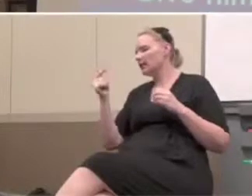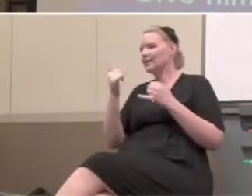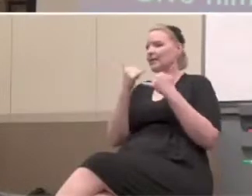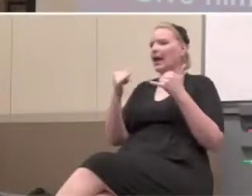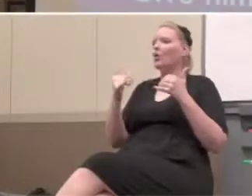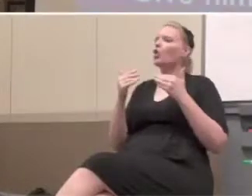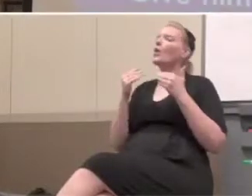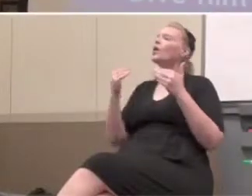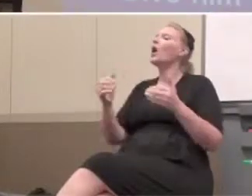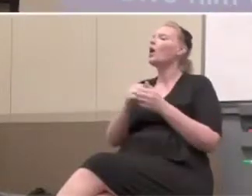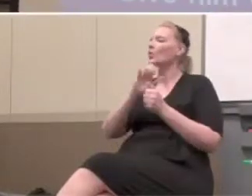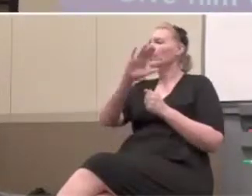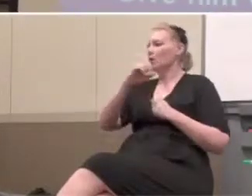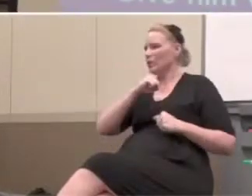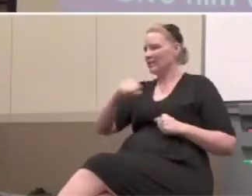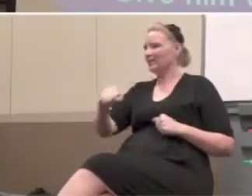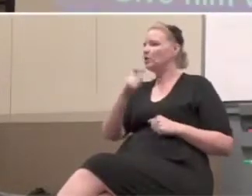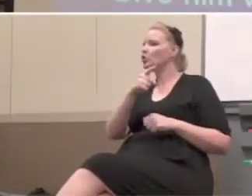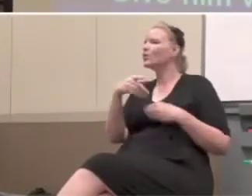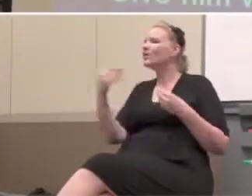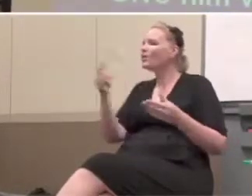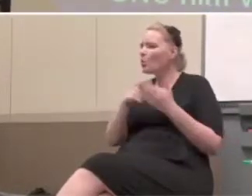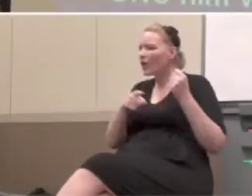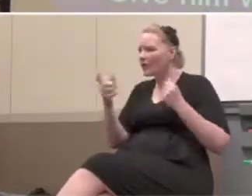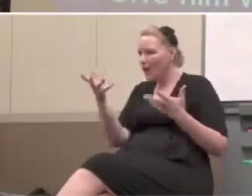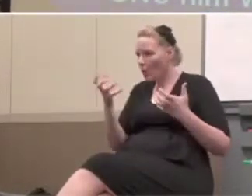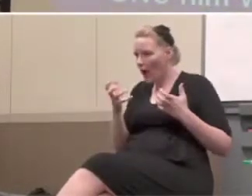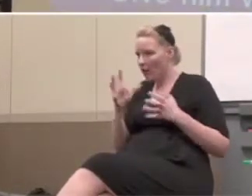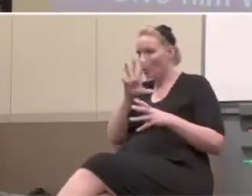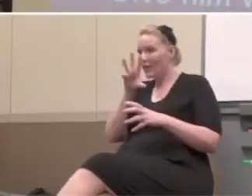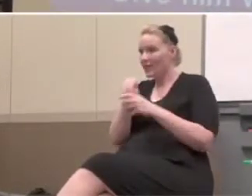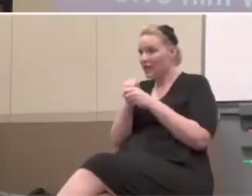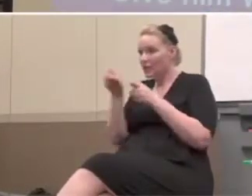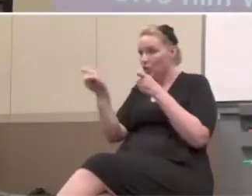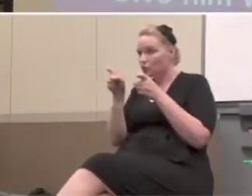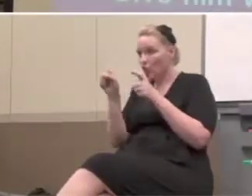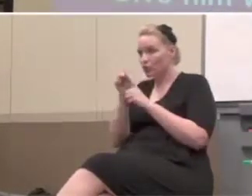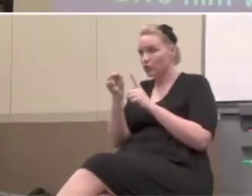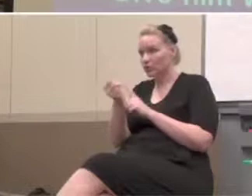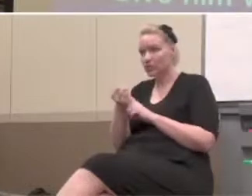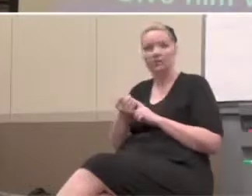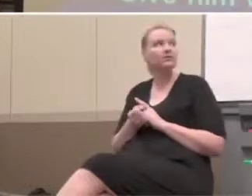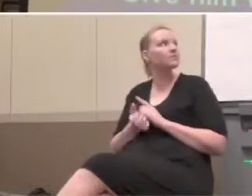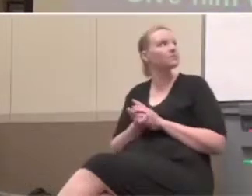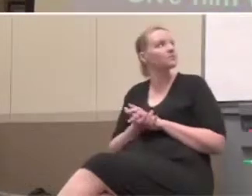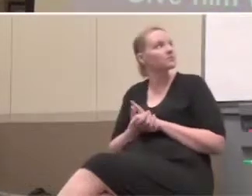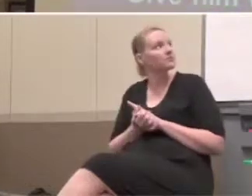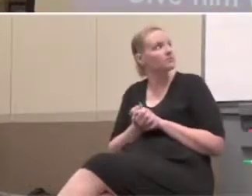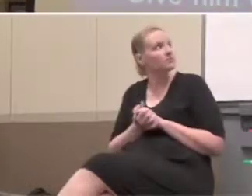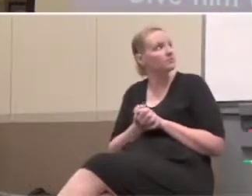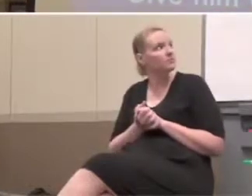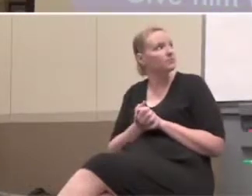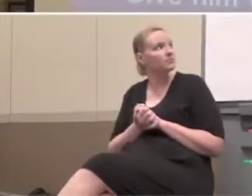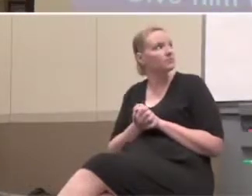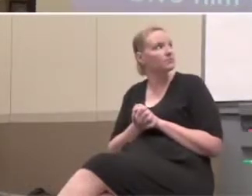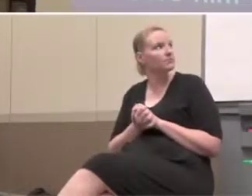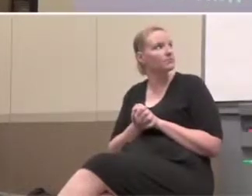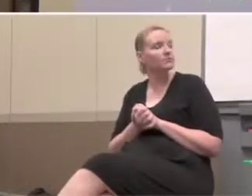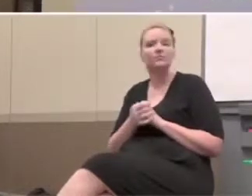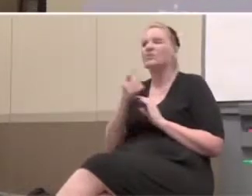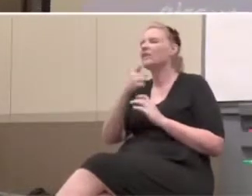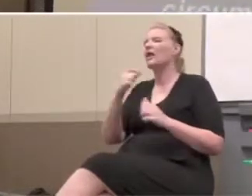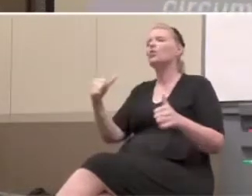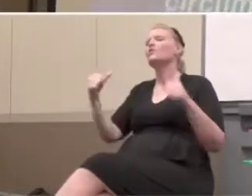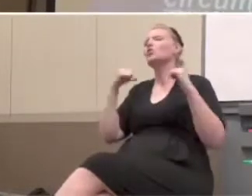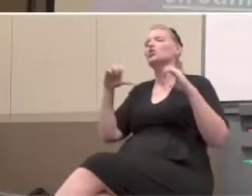resistance, okay? This is where you give them what they want under controlled circumstances, okay? So if they won't do